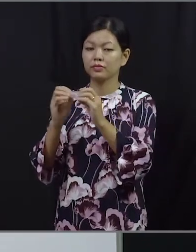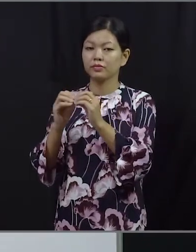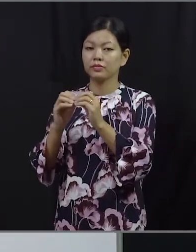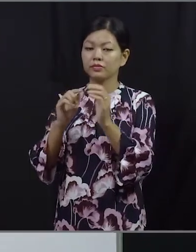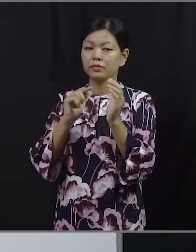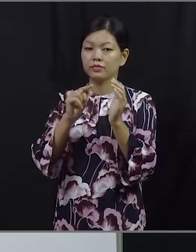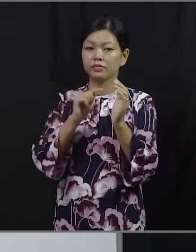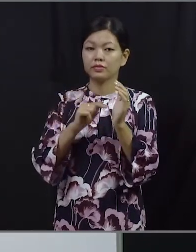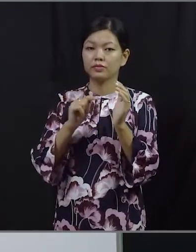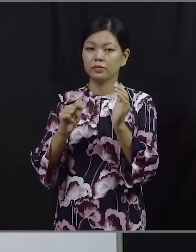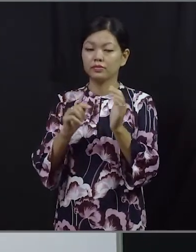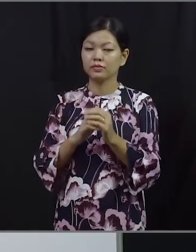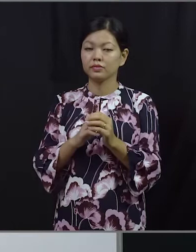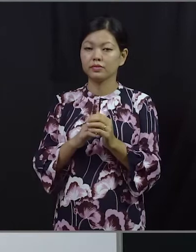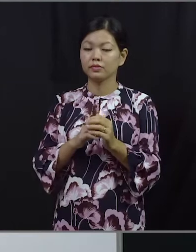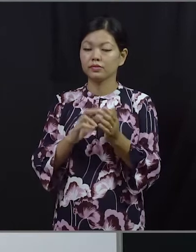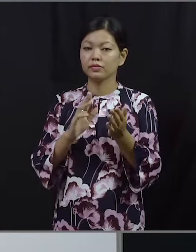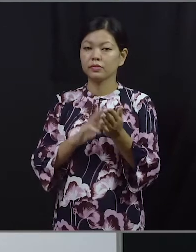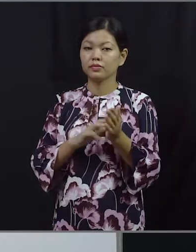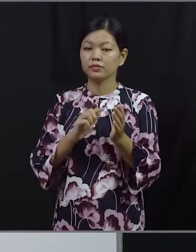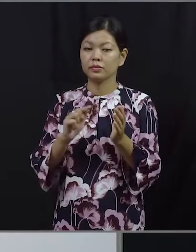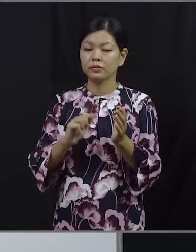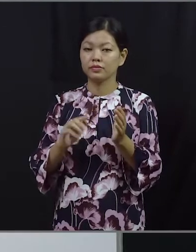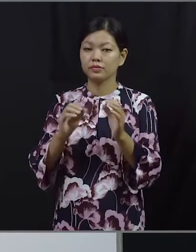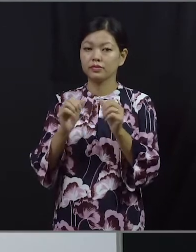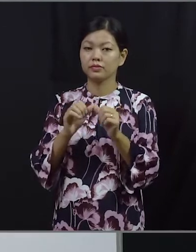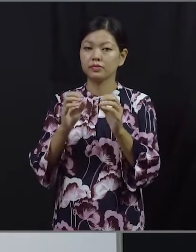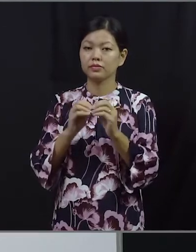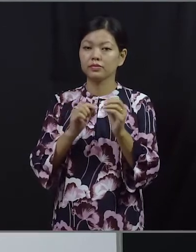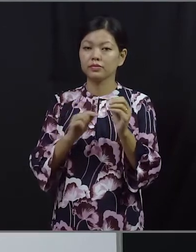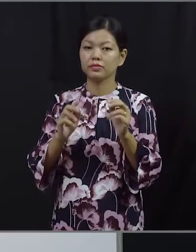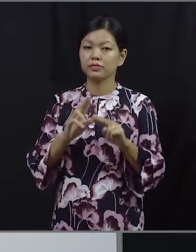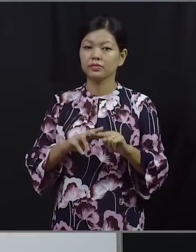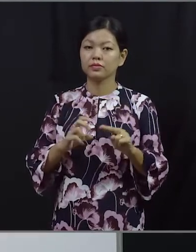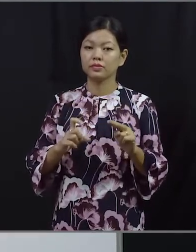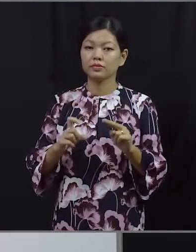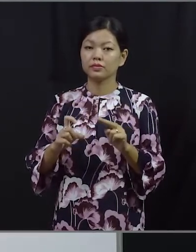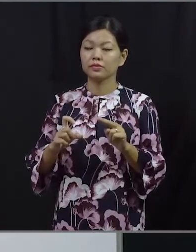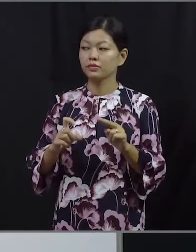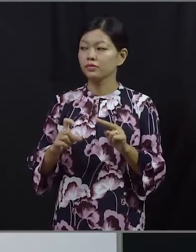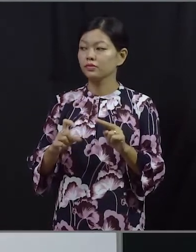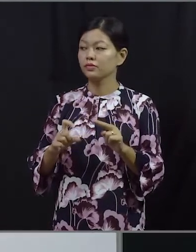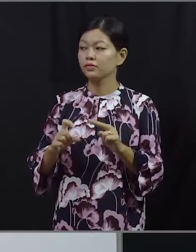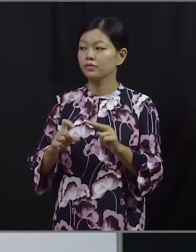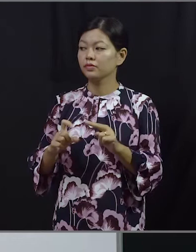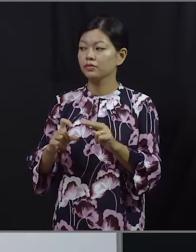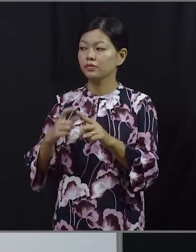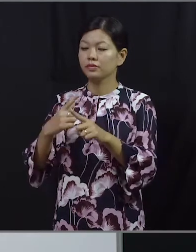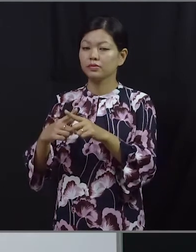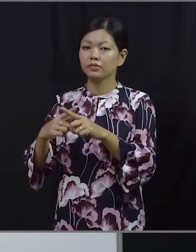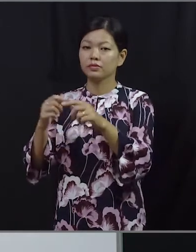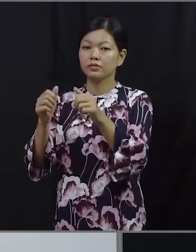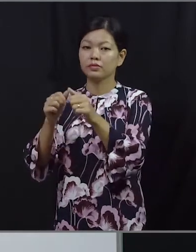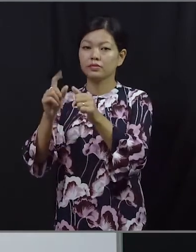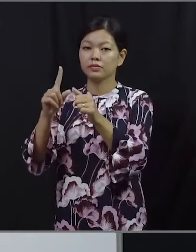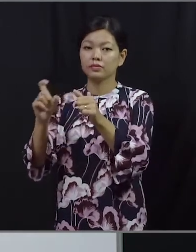therefore m equal to, we can write AB divided by FC multiplied by A dash C. Now in